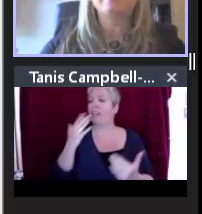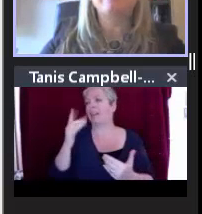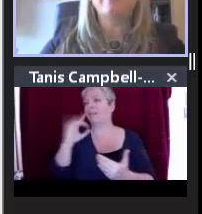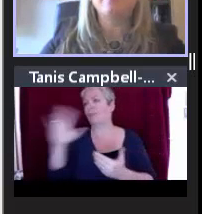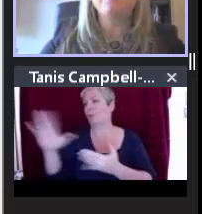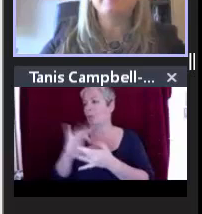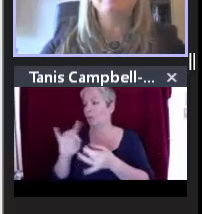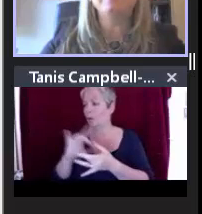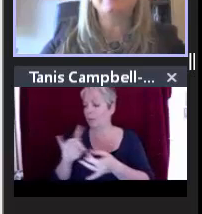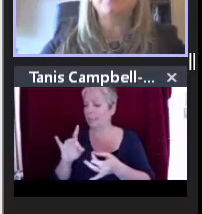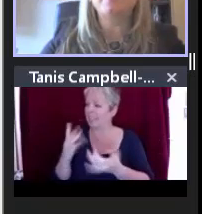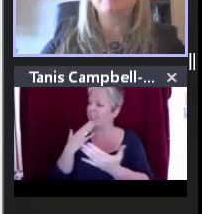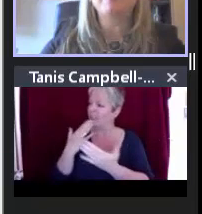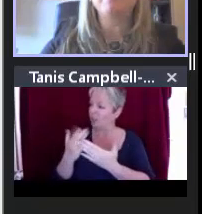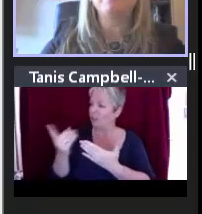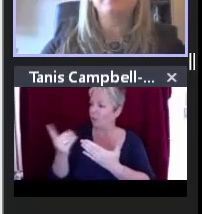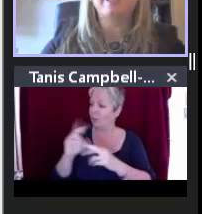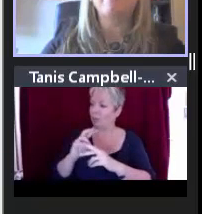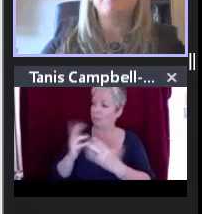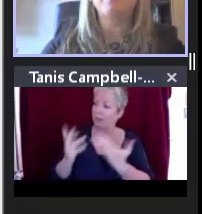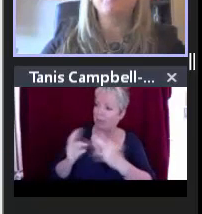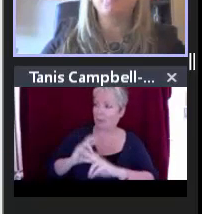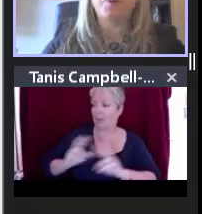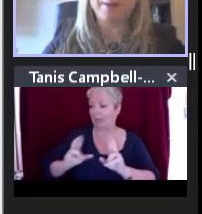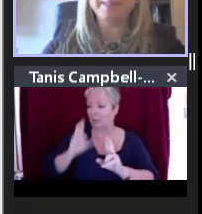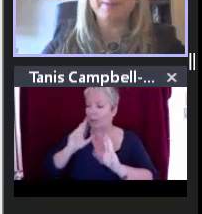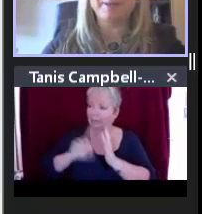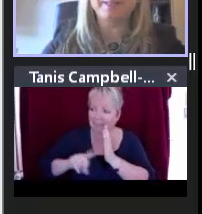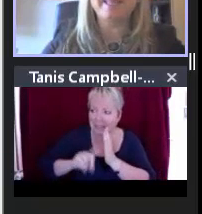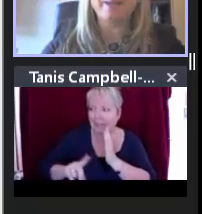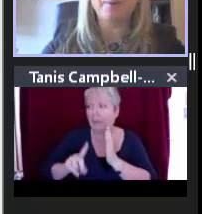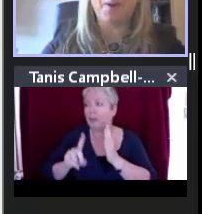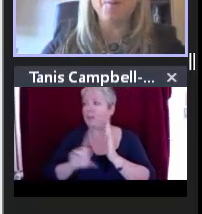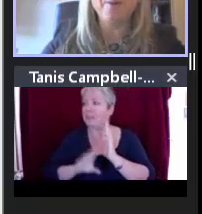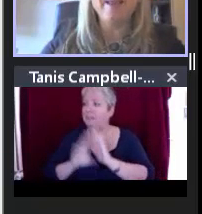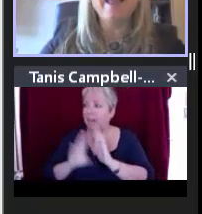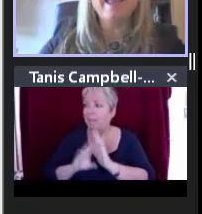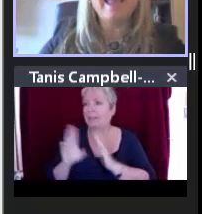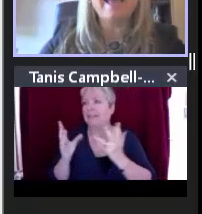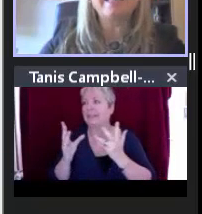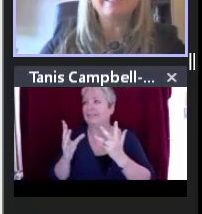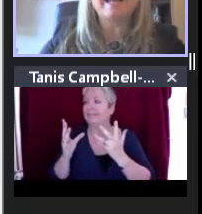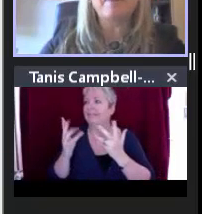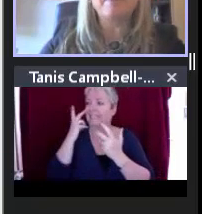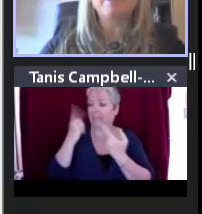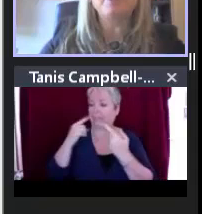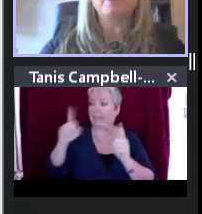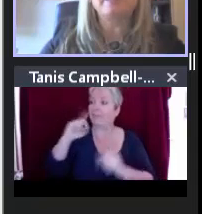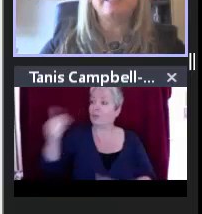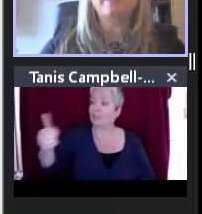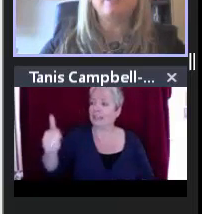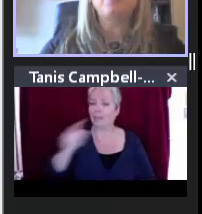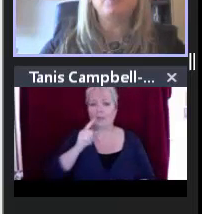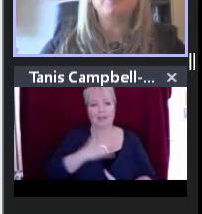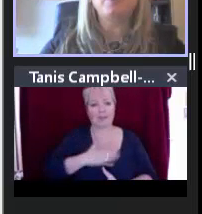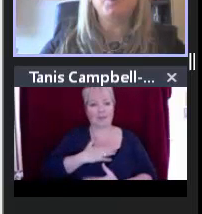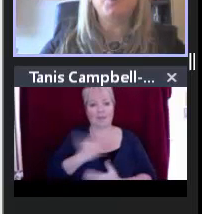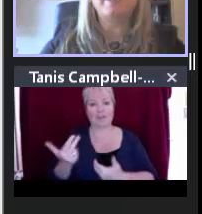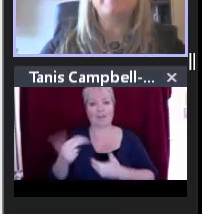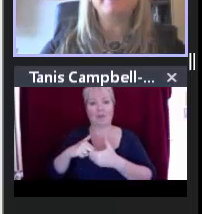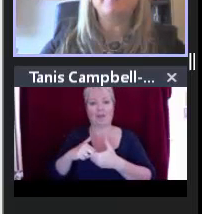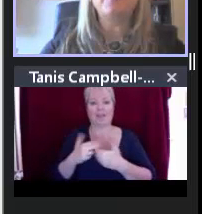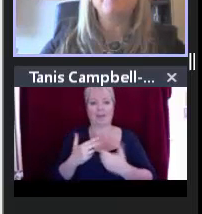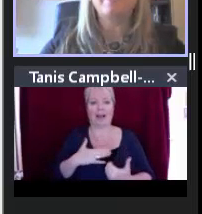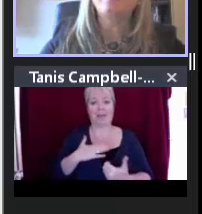discovery and development. So it's wonderful to have you in our programs. I wanted to let you know. And I'm super excited that you joined